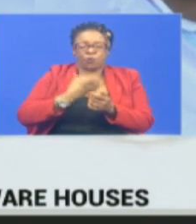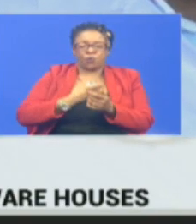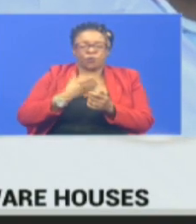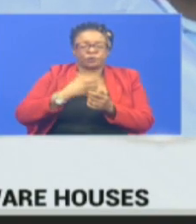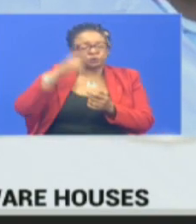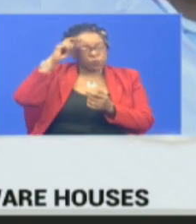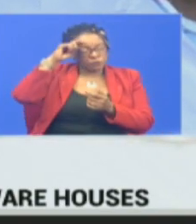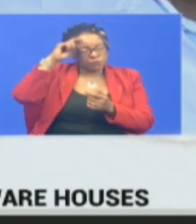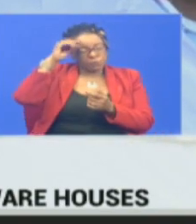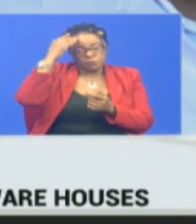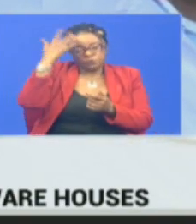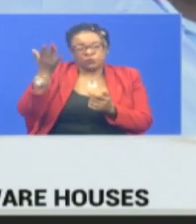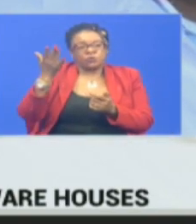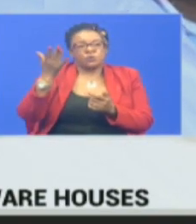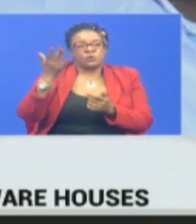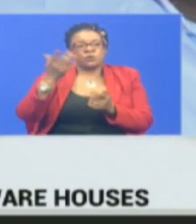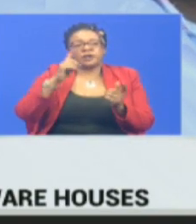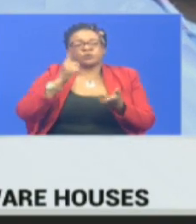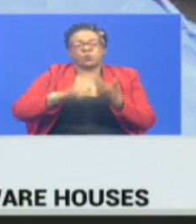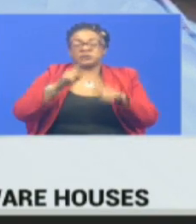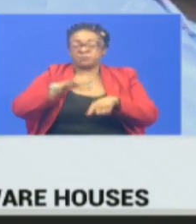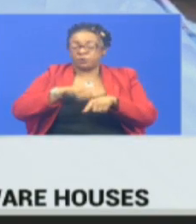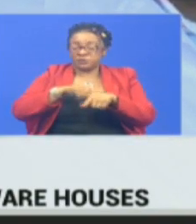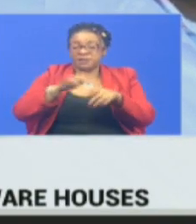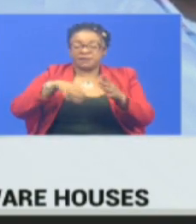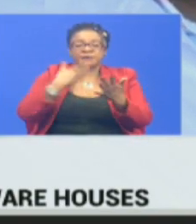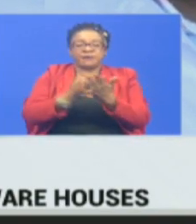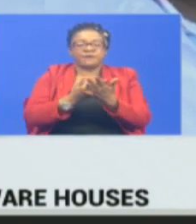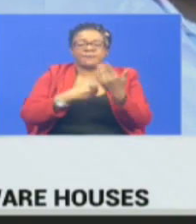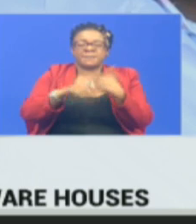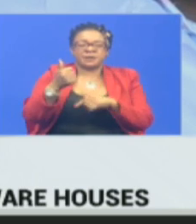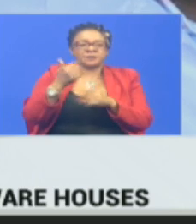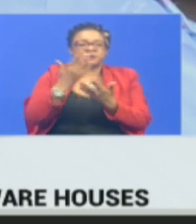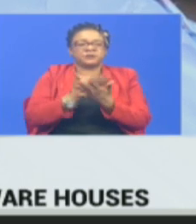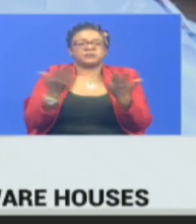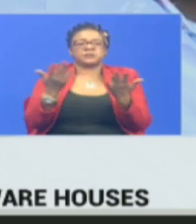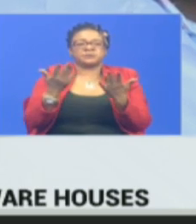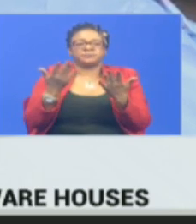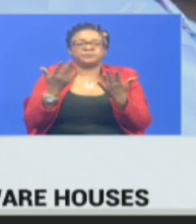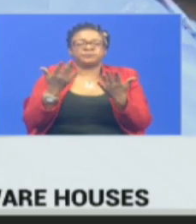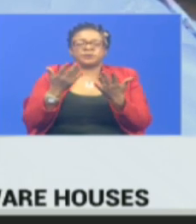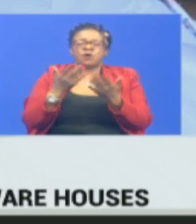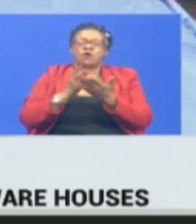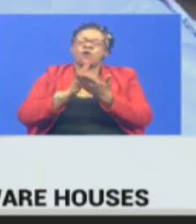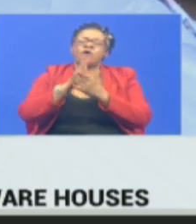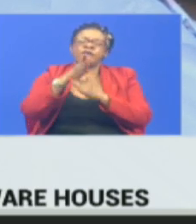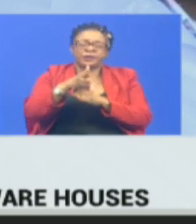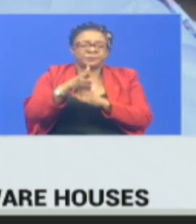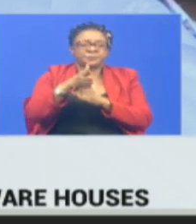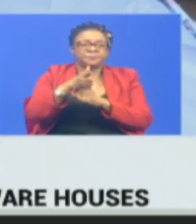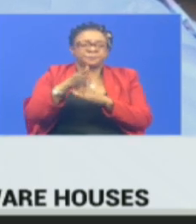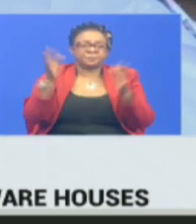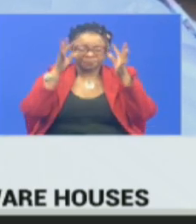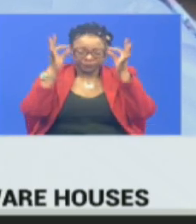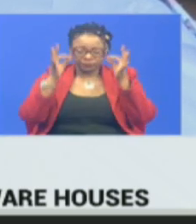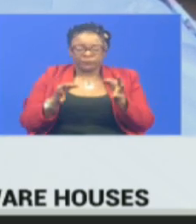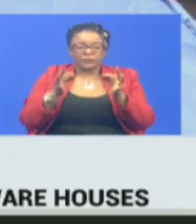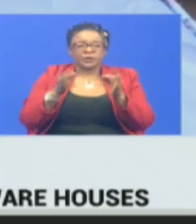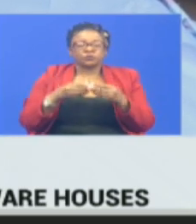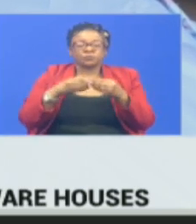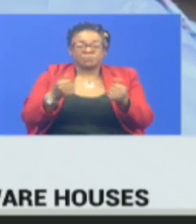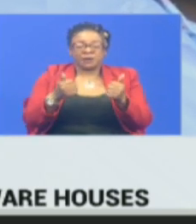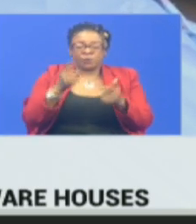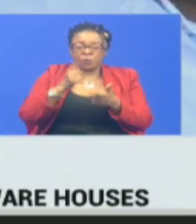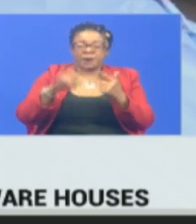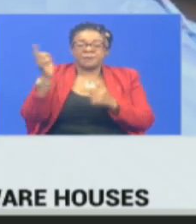point they arrived at the figure of buying things, goods worth 7.1 billion, decided to buy, outside what the ministry